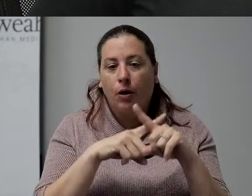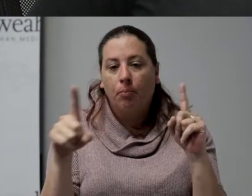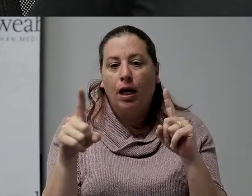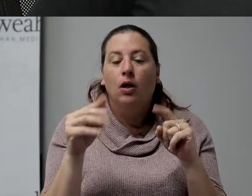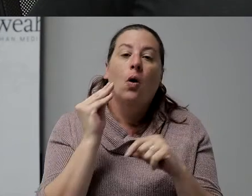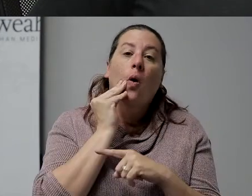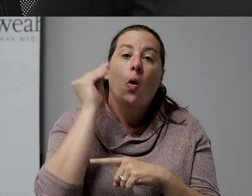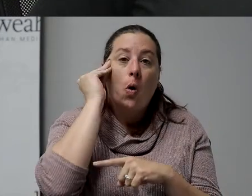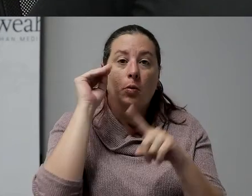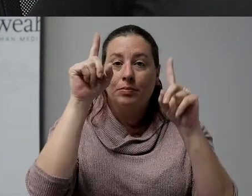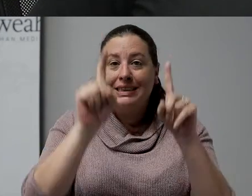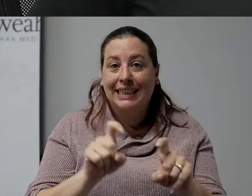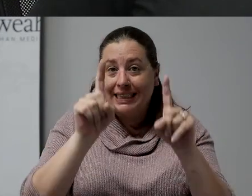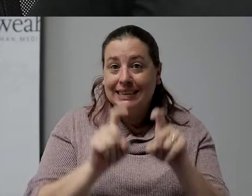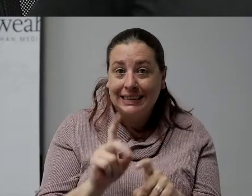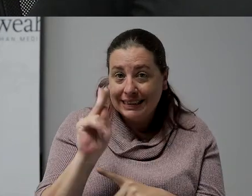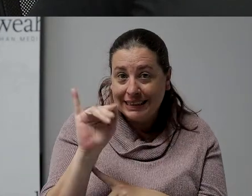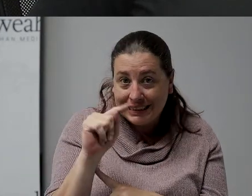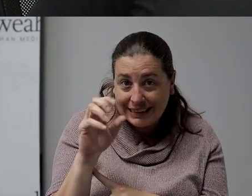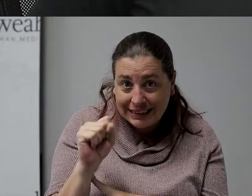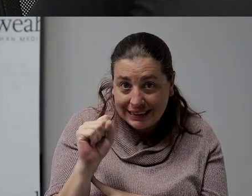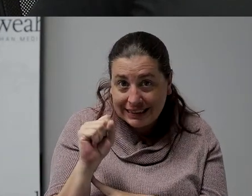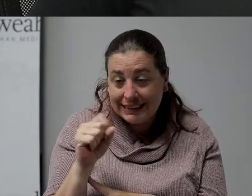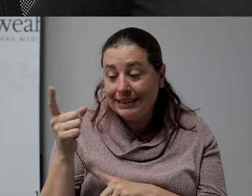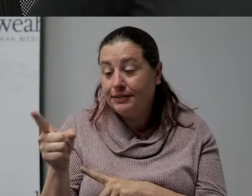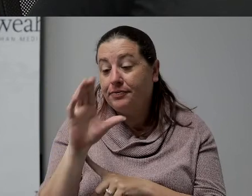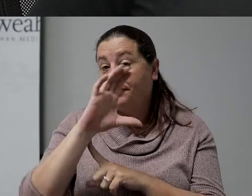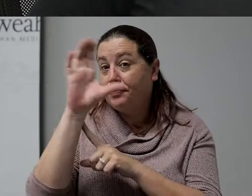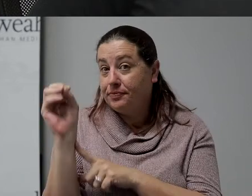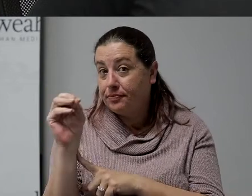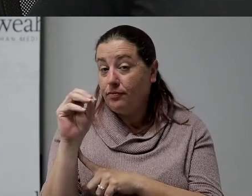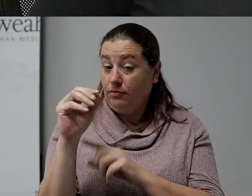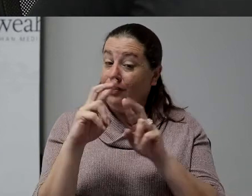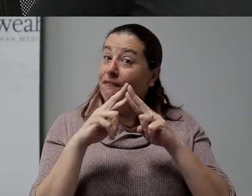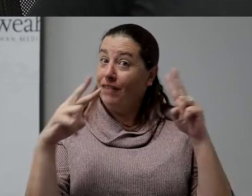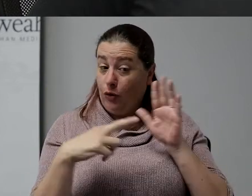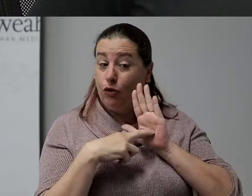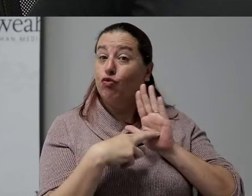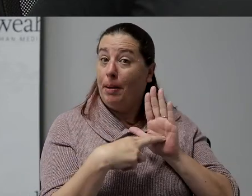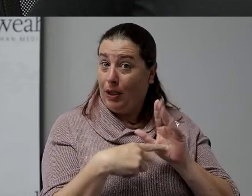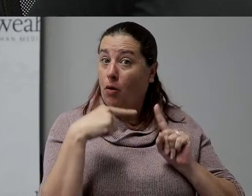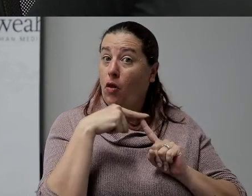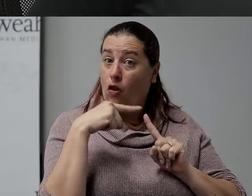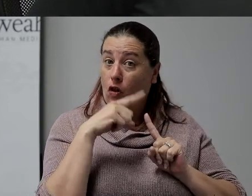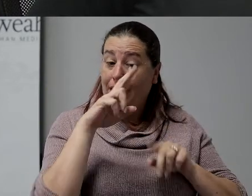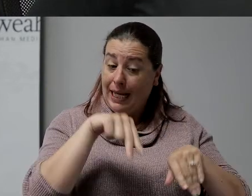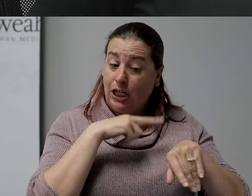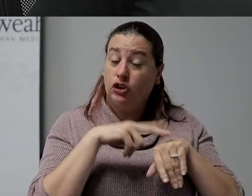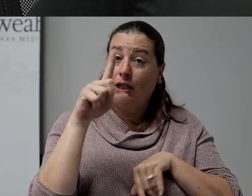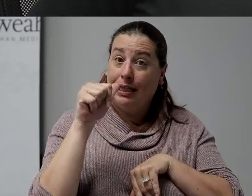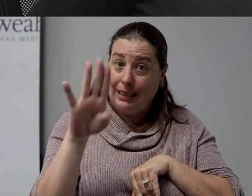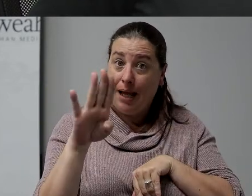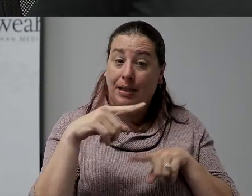home testing kits now. There's a company, actually a very reputable laboratory, national laboratory, that